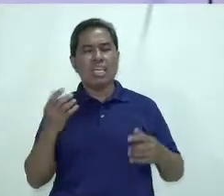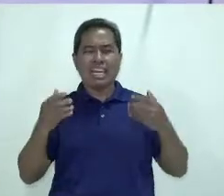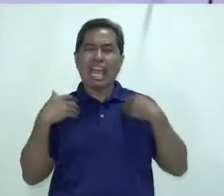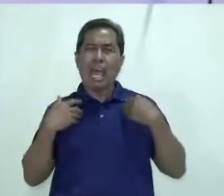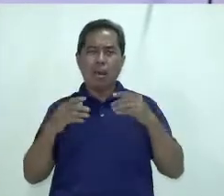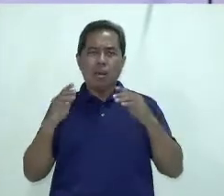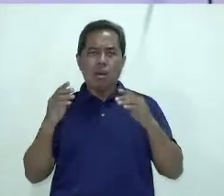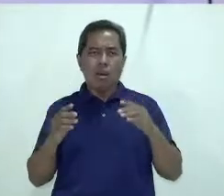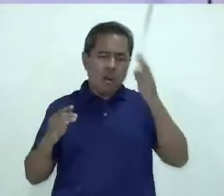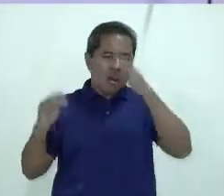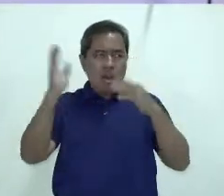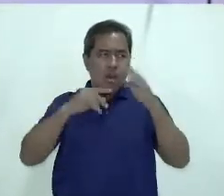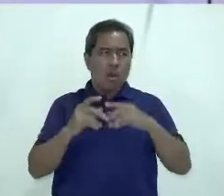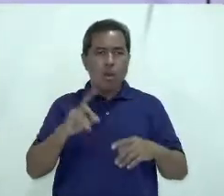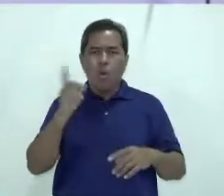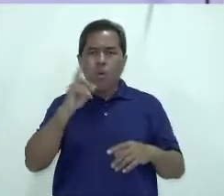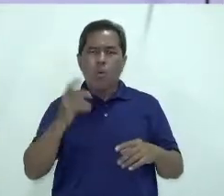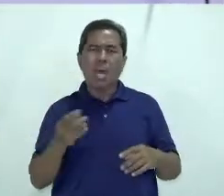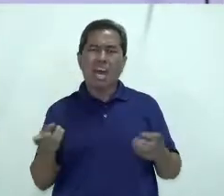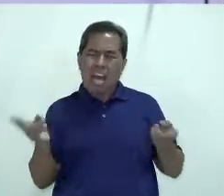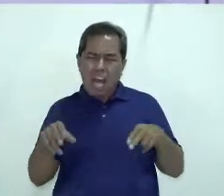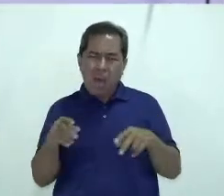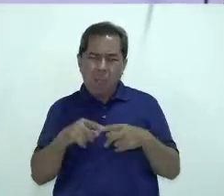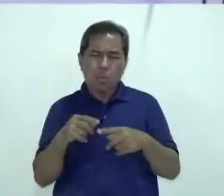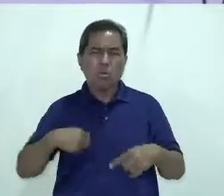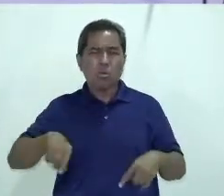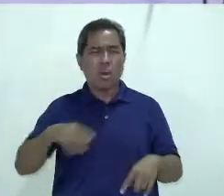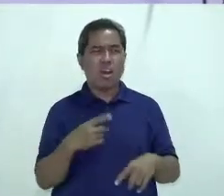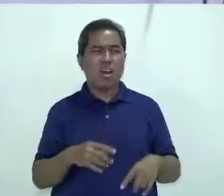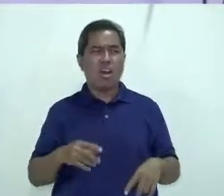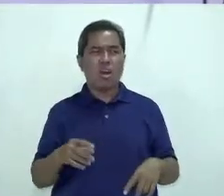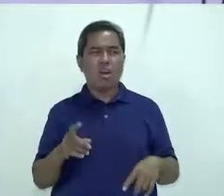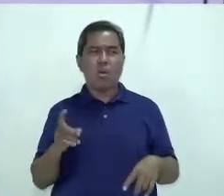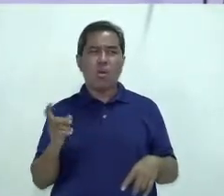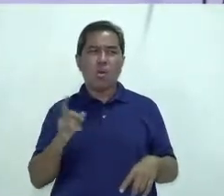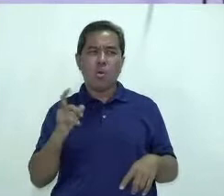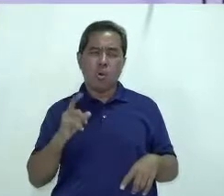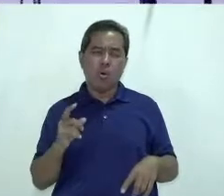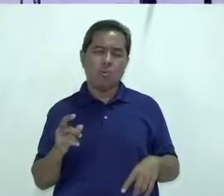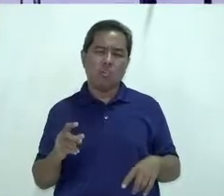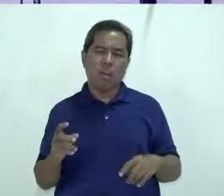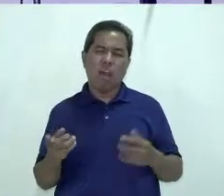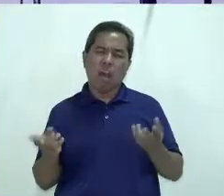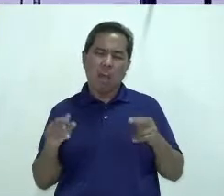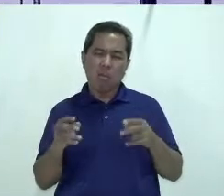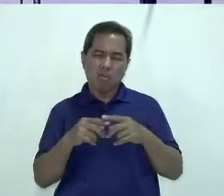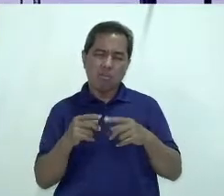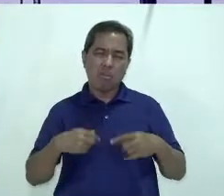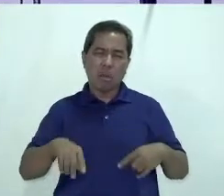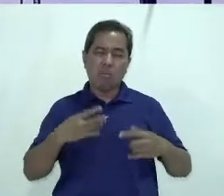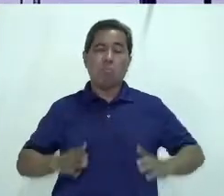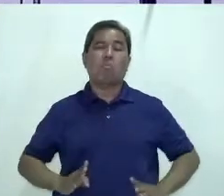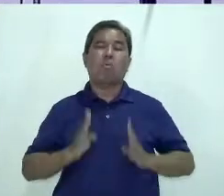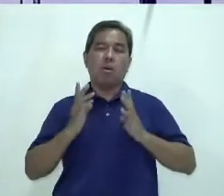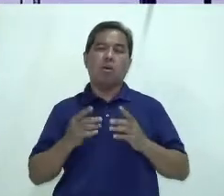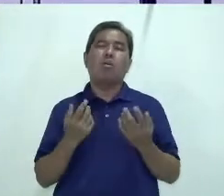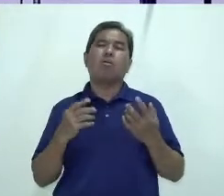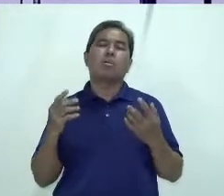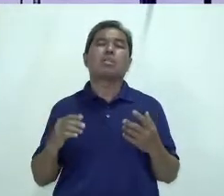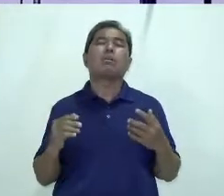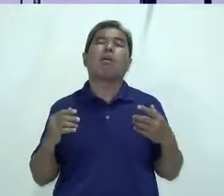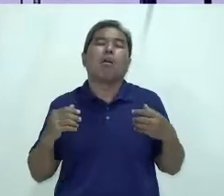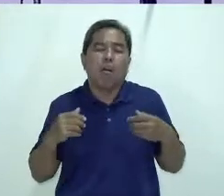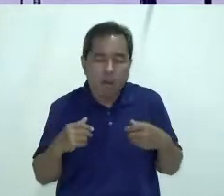lot of times, what happens to our physical posture? Our shoulders are hunched, our head is bowed, we're